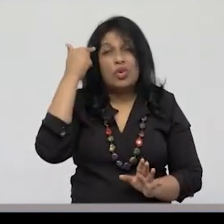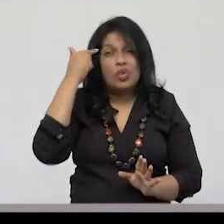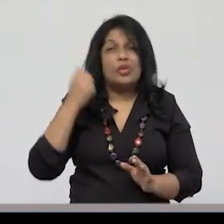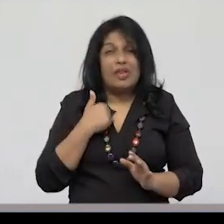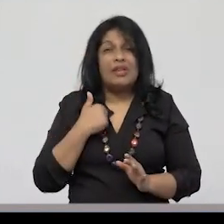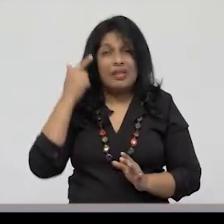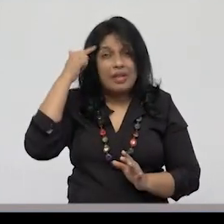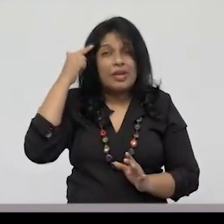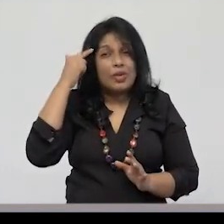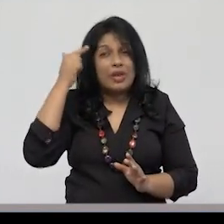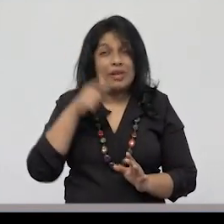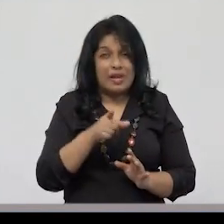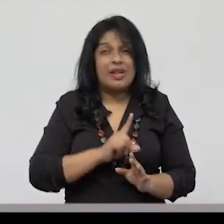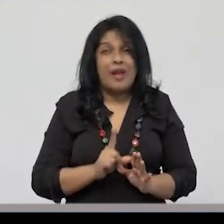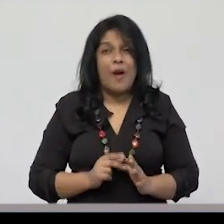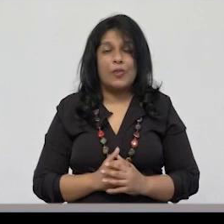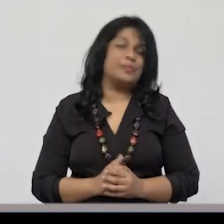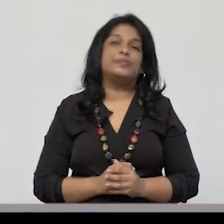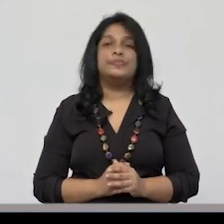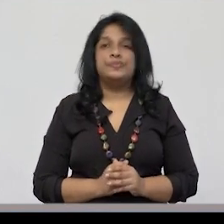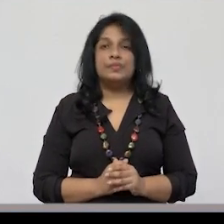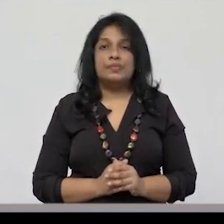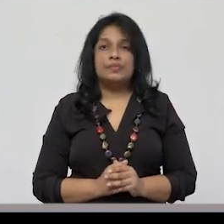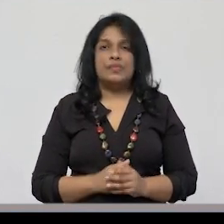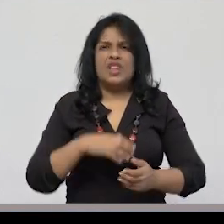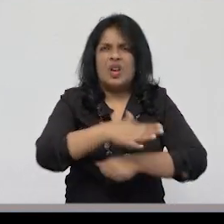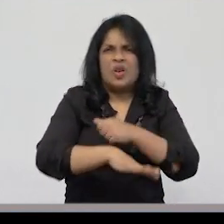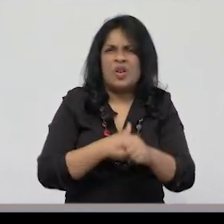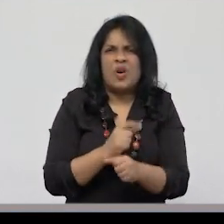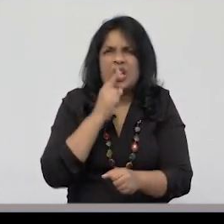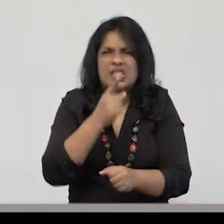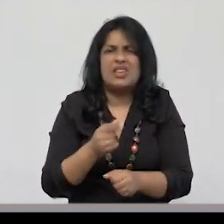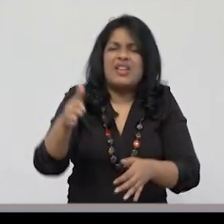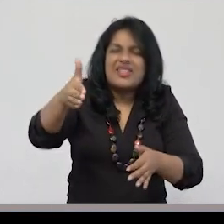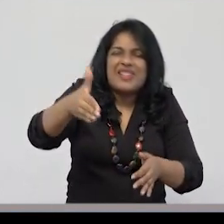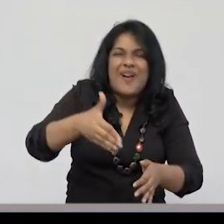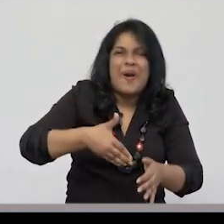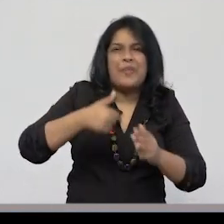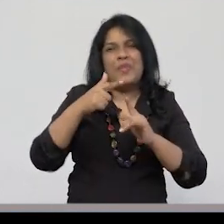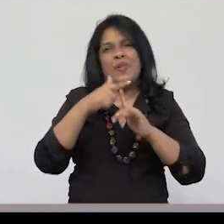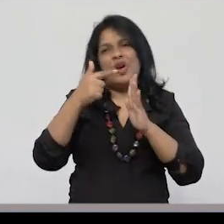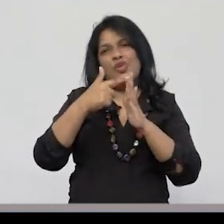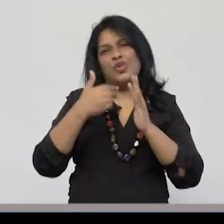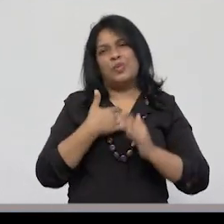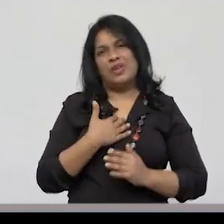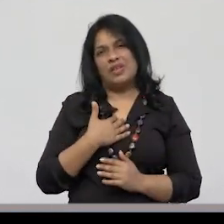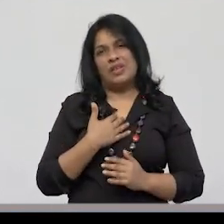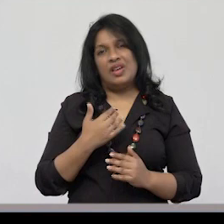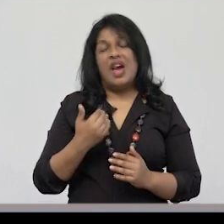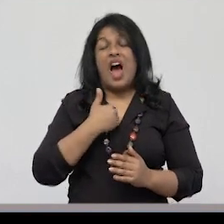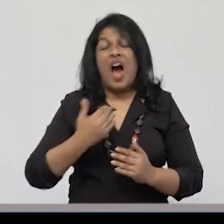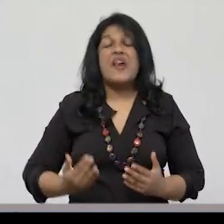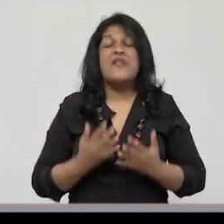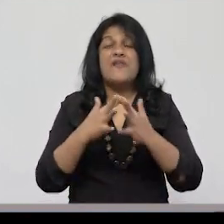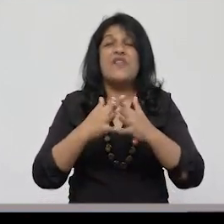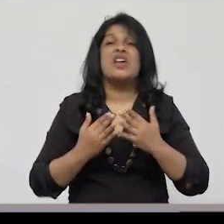If you said the sinner's prayer, you know, it's like some of you, you're saved, but you're stressed. You know you're